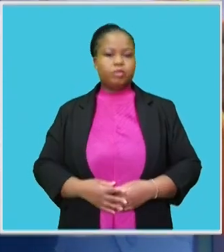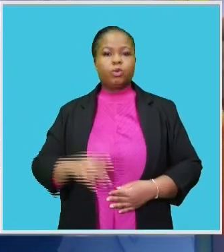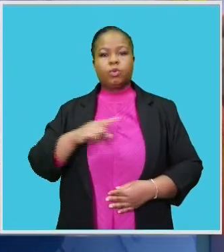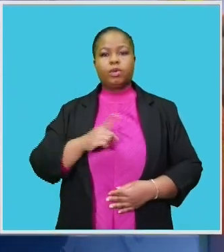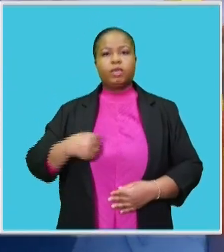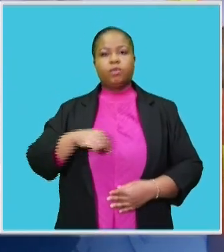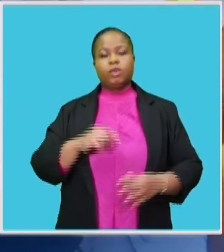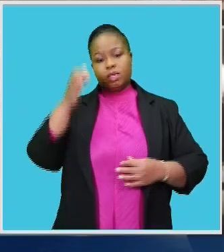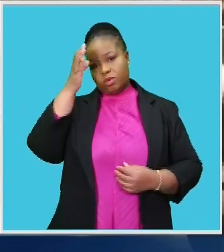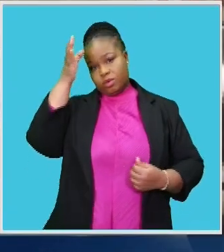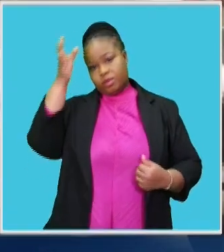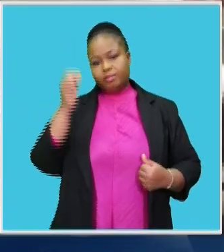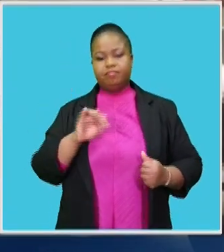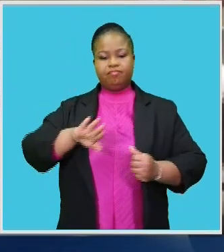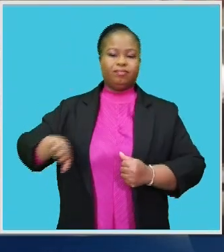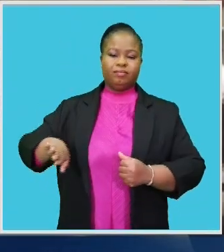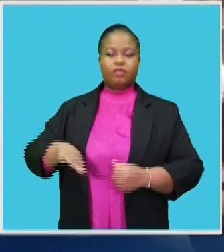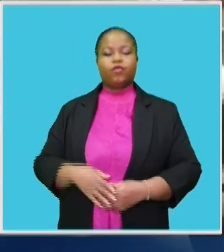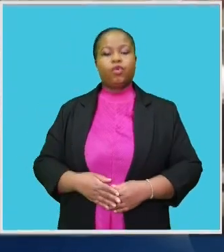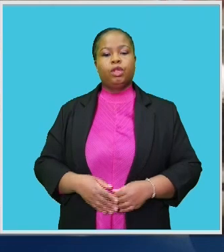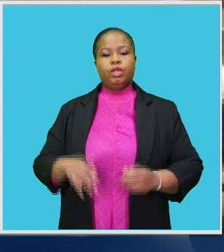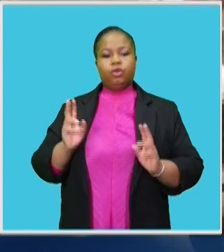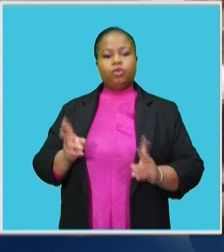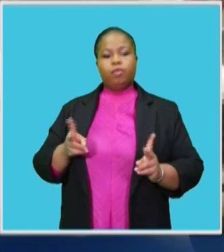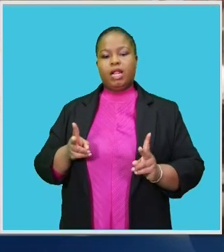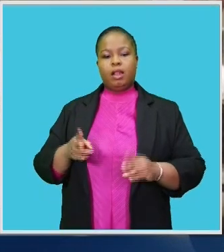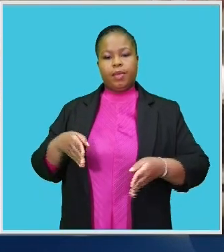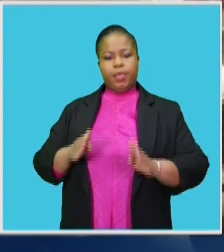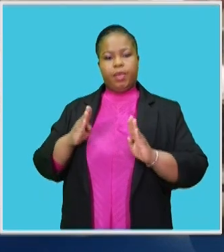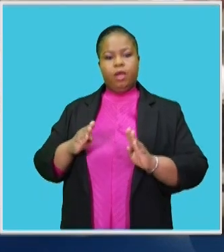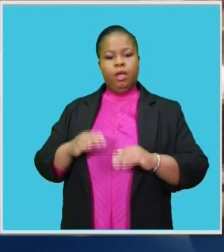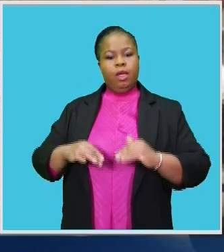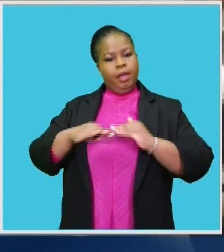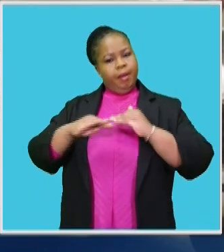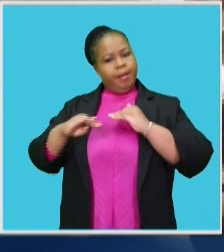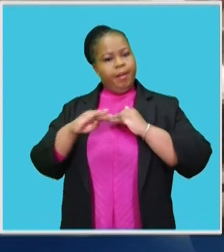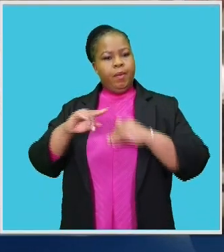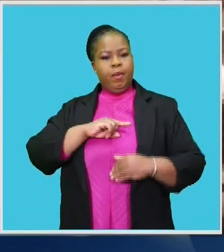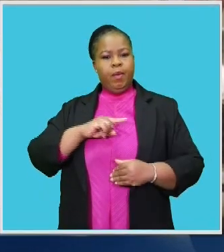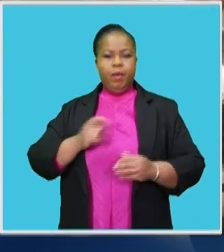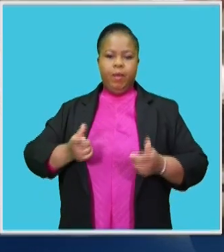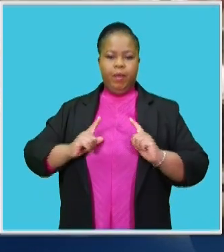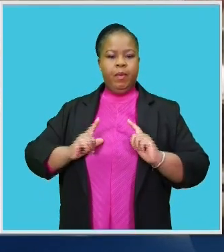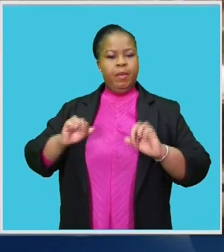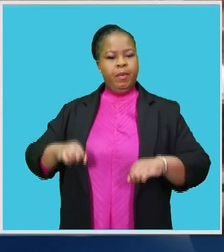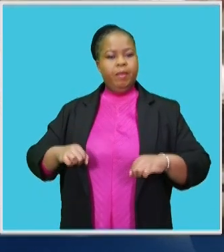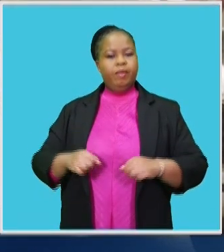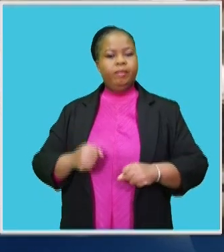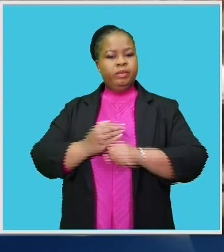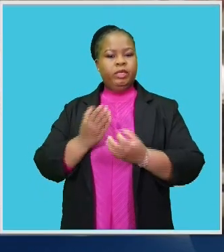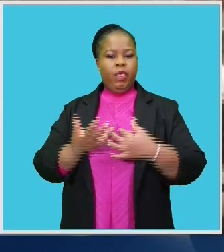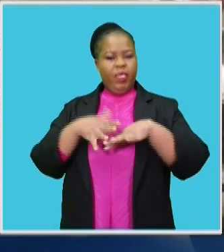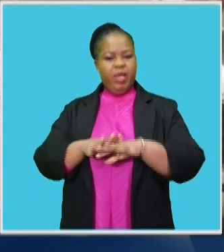the concept away from your normal tar into paving to allow that a mixture